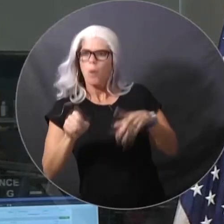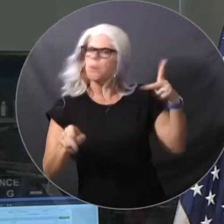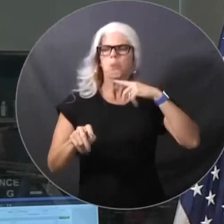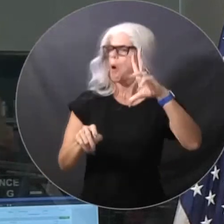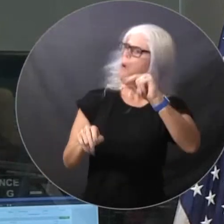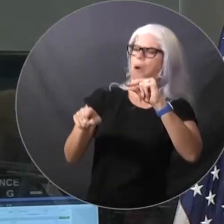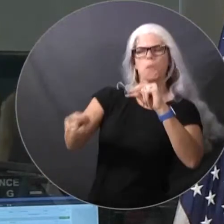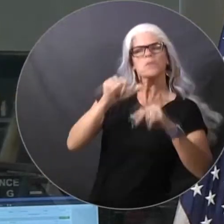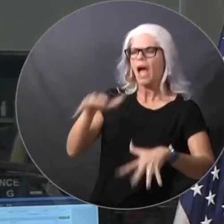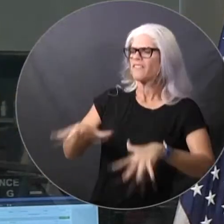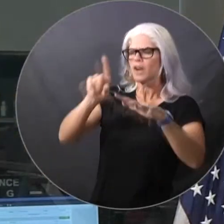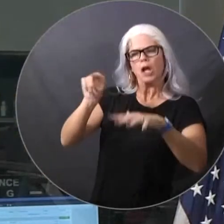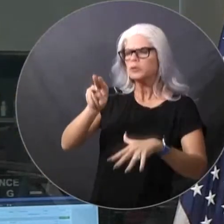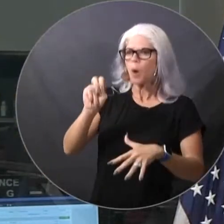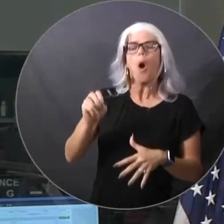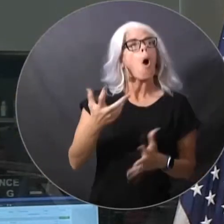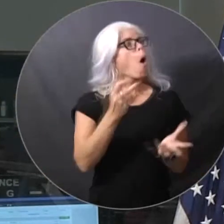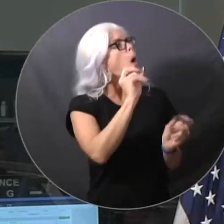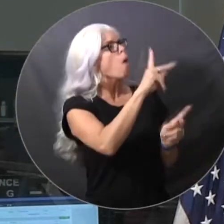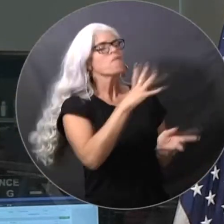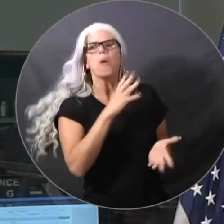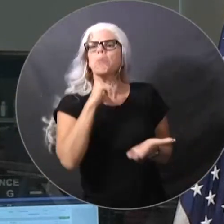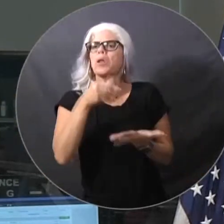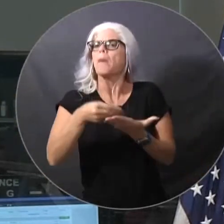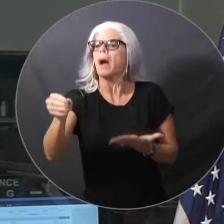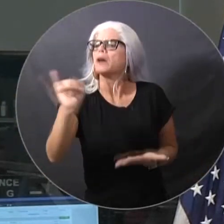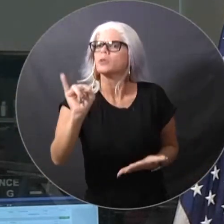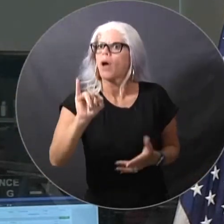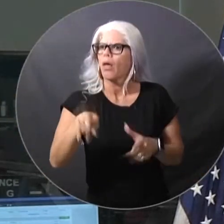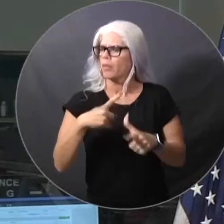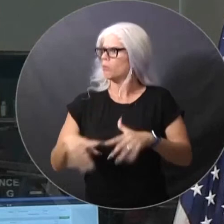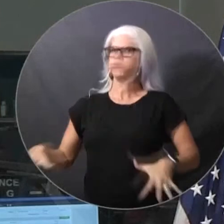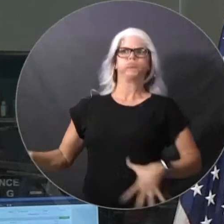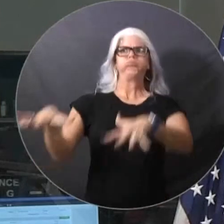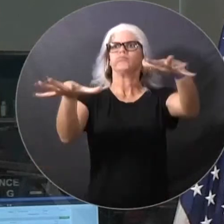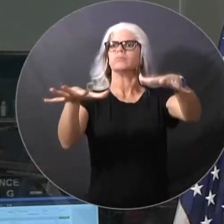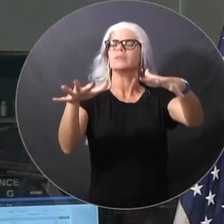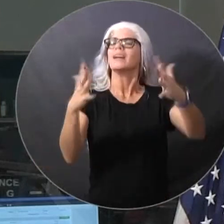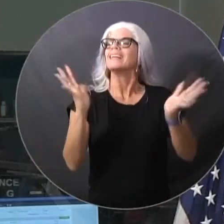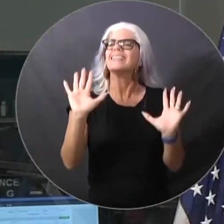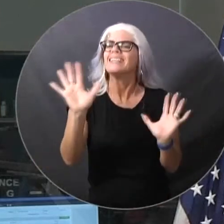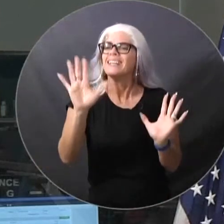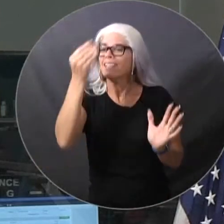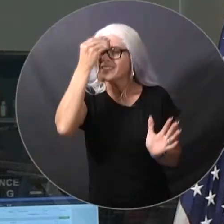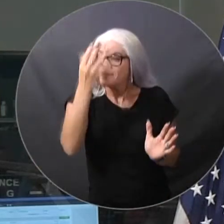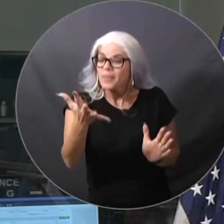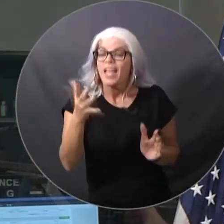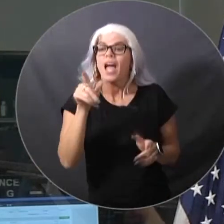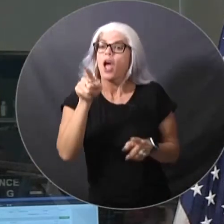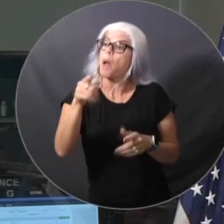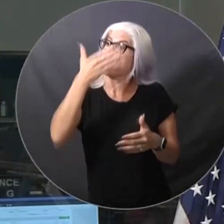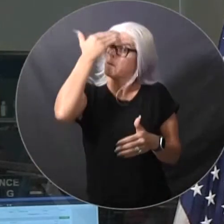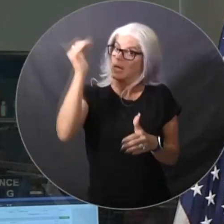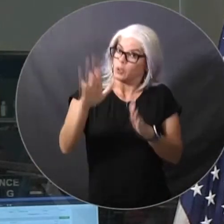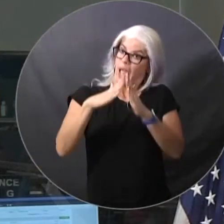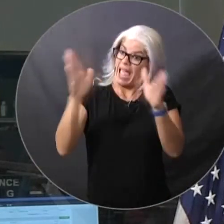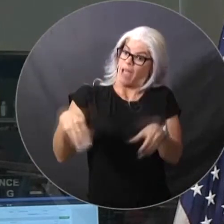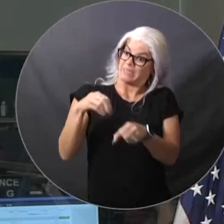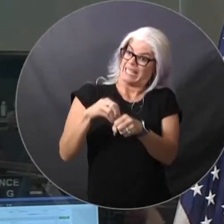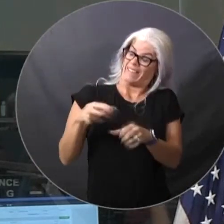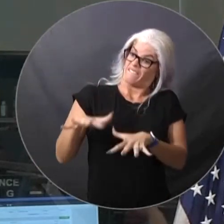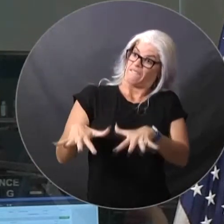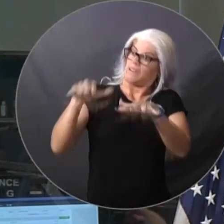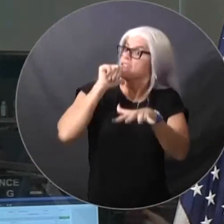that you're not at risk of a catastrophic event like this. And so I think you're going to see some clearly. How many, that remains to be seen. Now, there